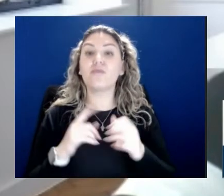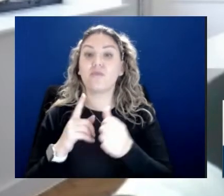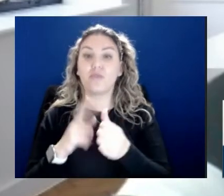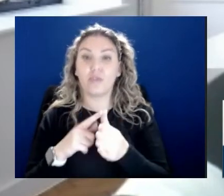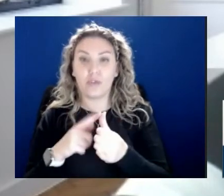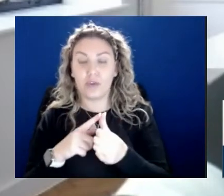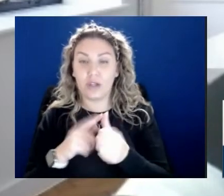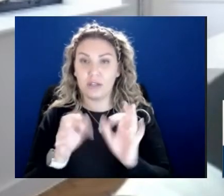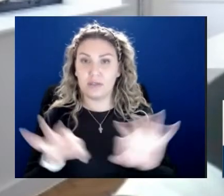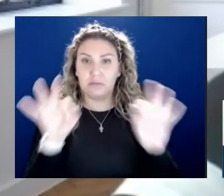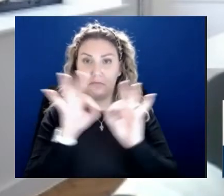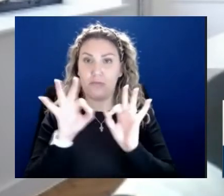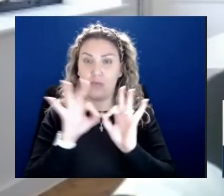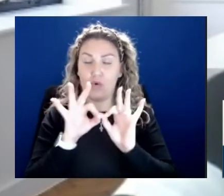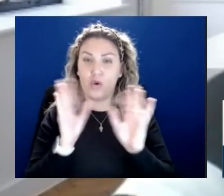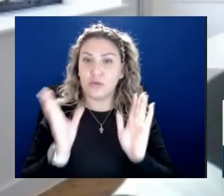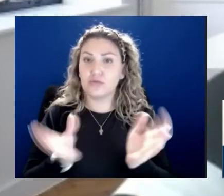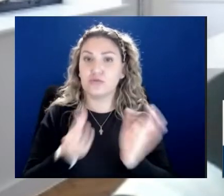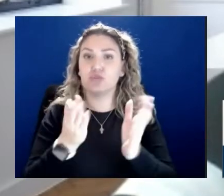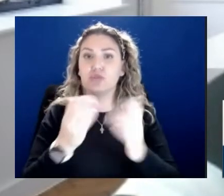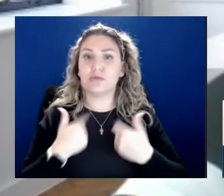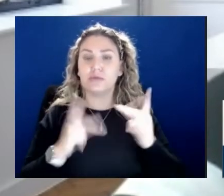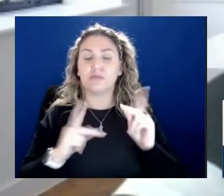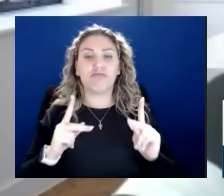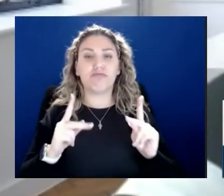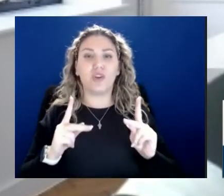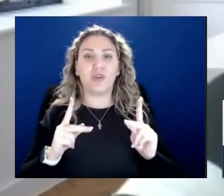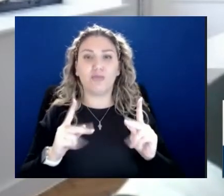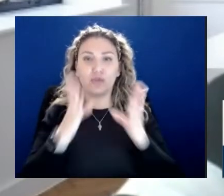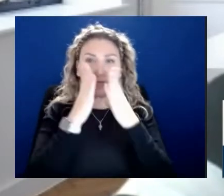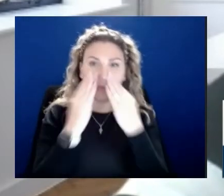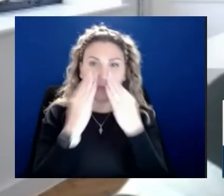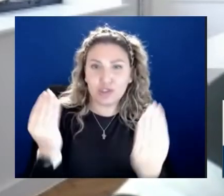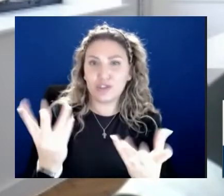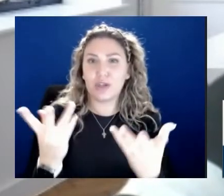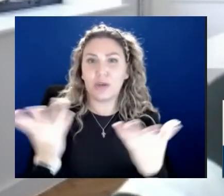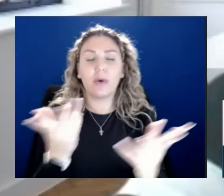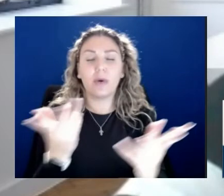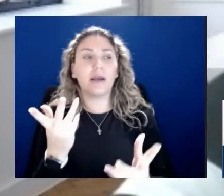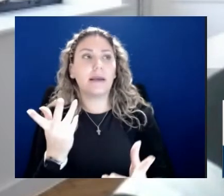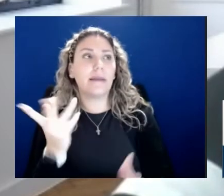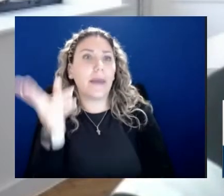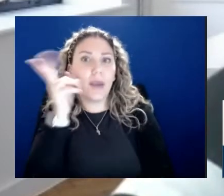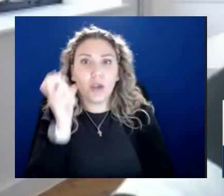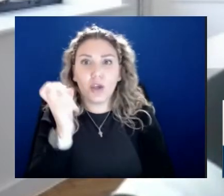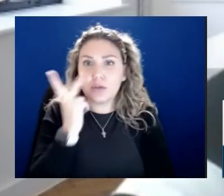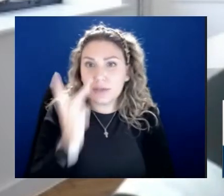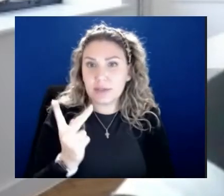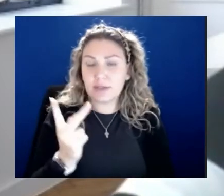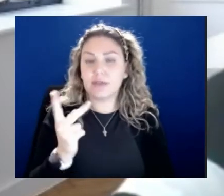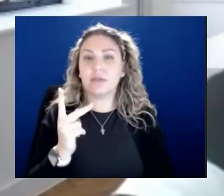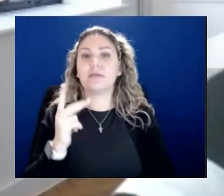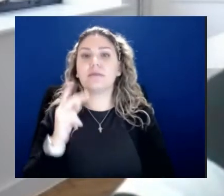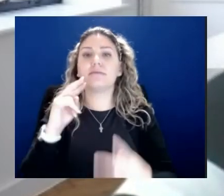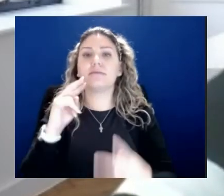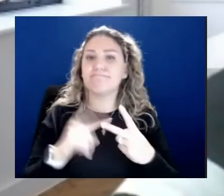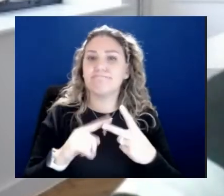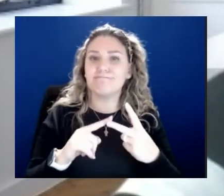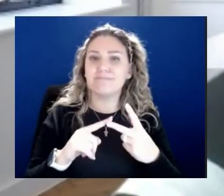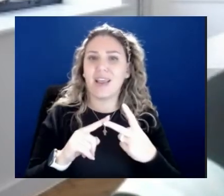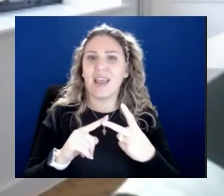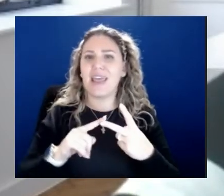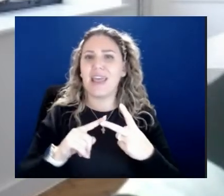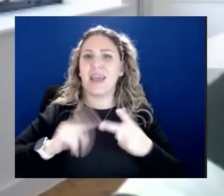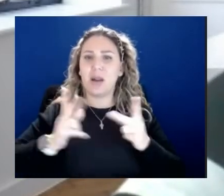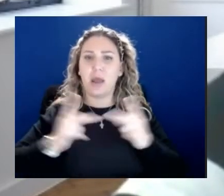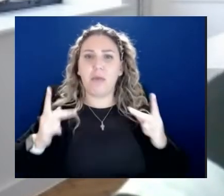encourage our young people to share what they are seeing and what they are hearing, and then creating a space for them to be able to